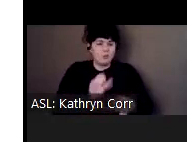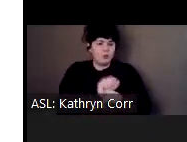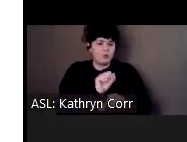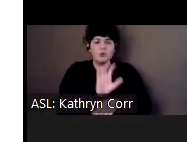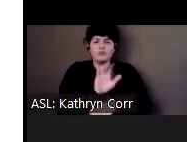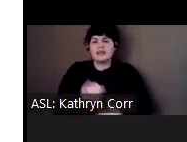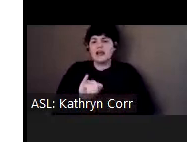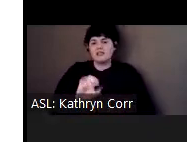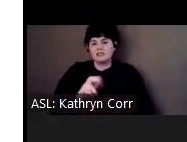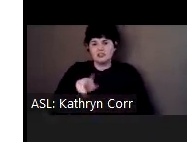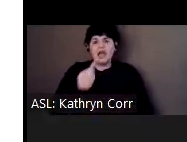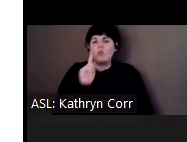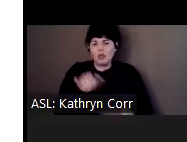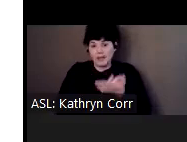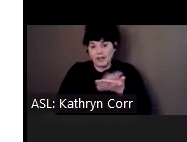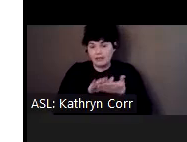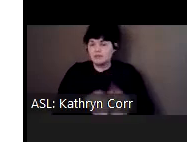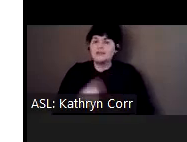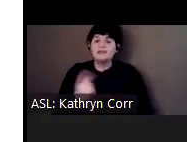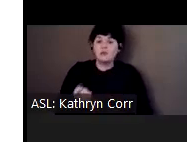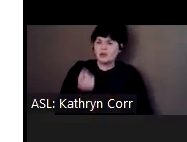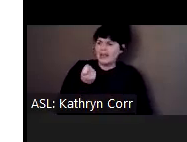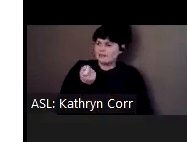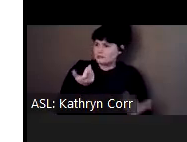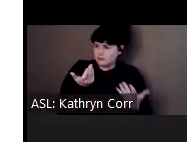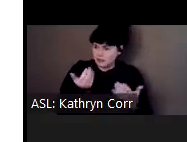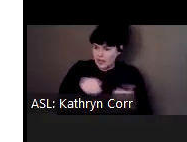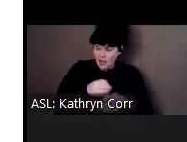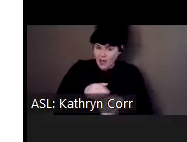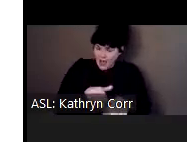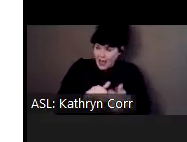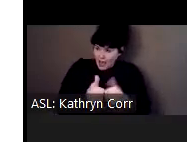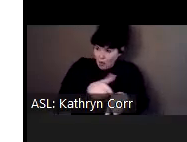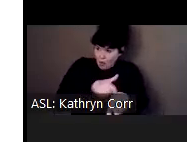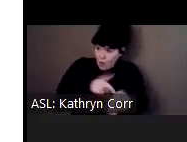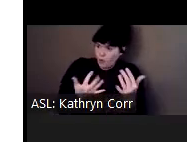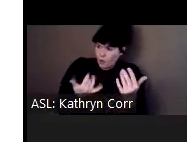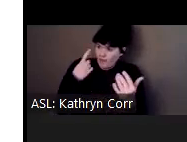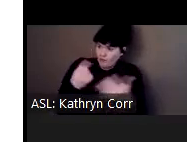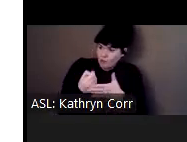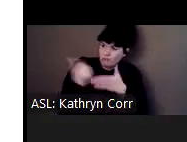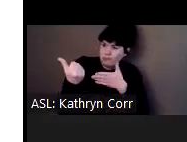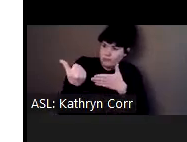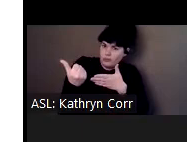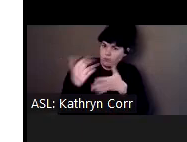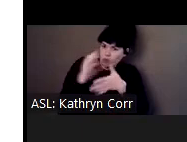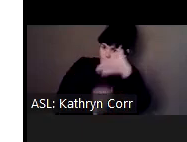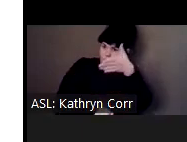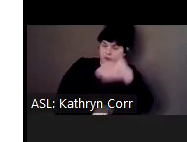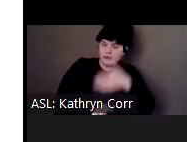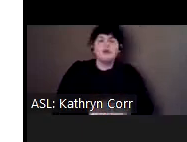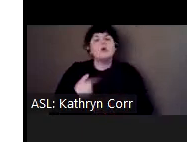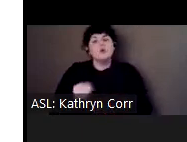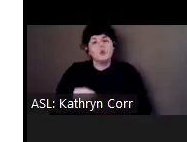Somebody asked, how long does it take for it to come off the iChat? And we have been checking these, and we're seeing in